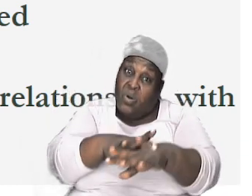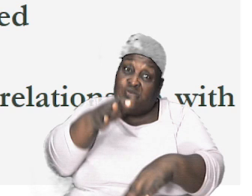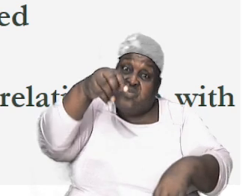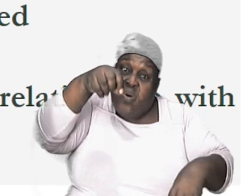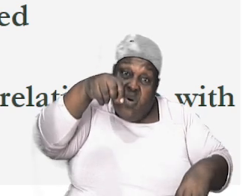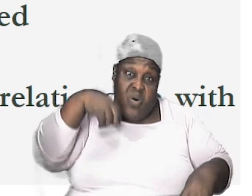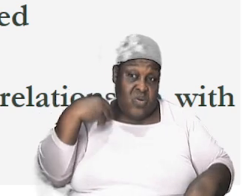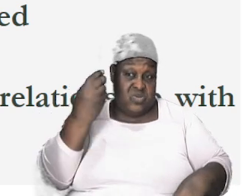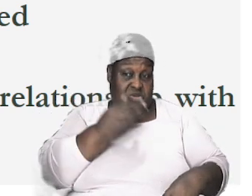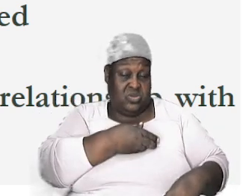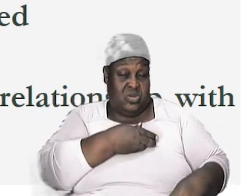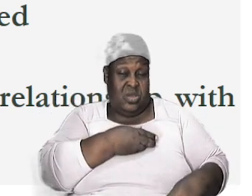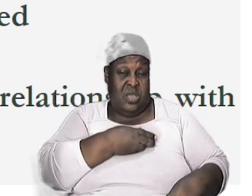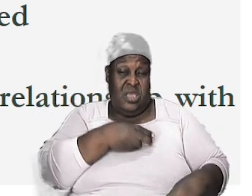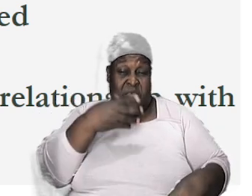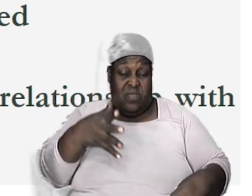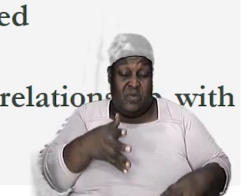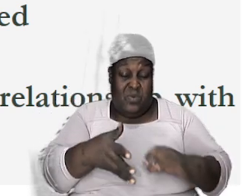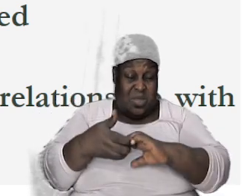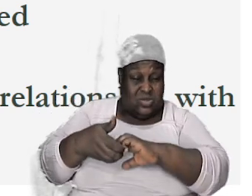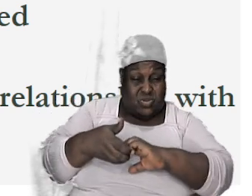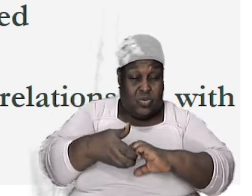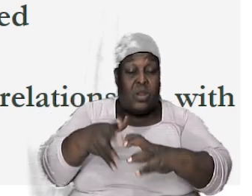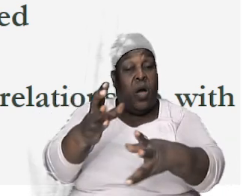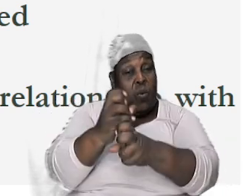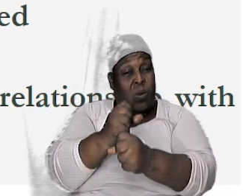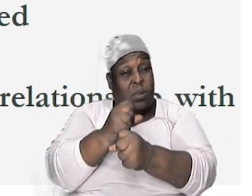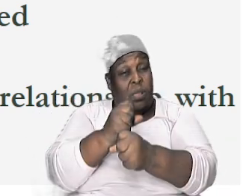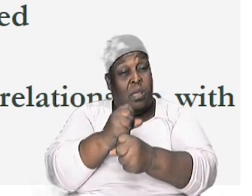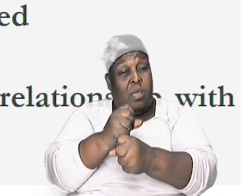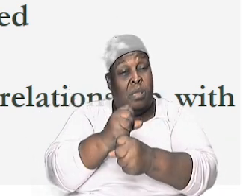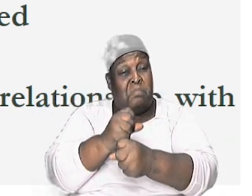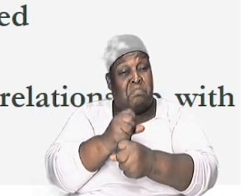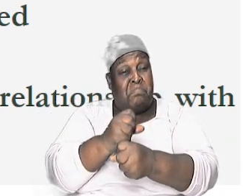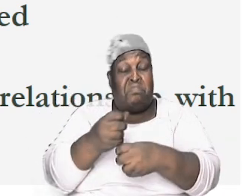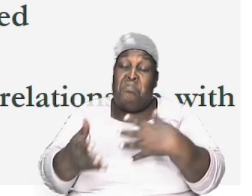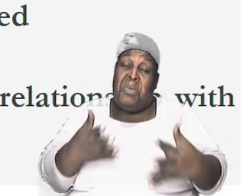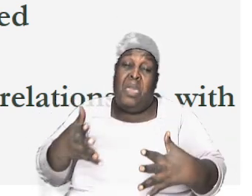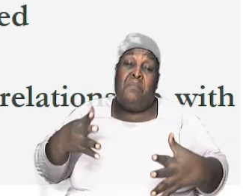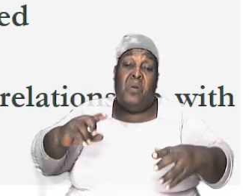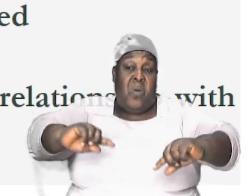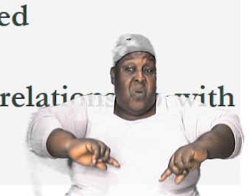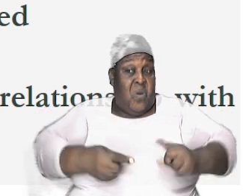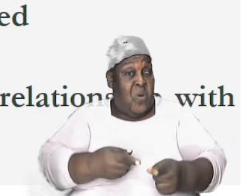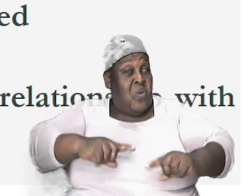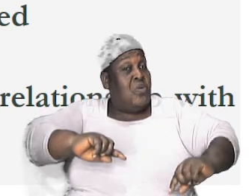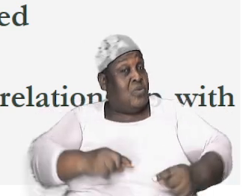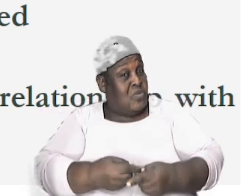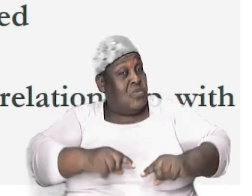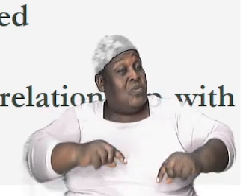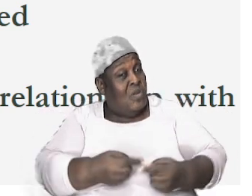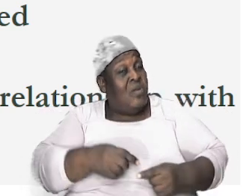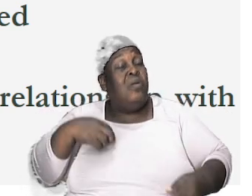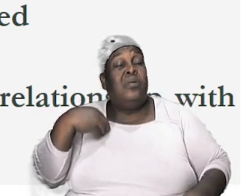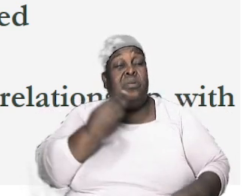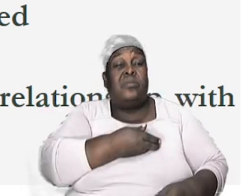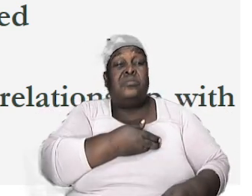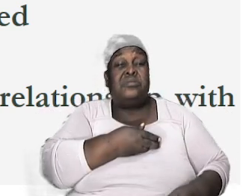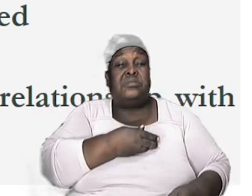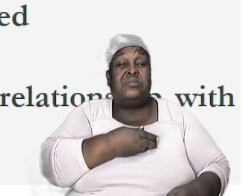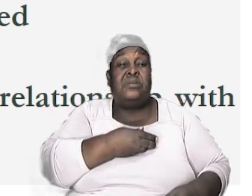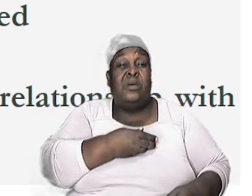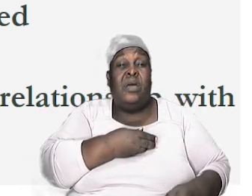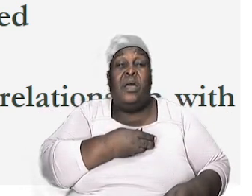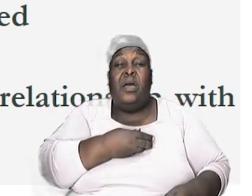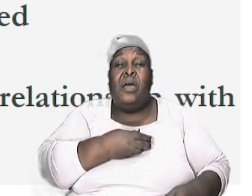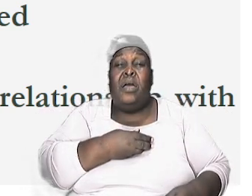we think that we can struggle and hold on to might cause us harm. And note the question that the angel asked him, what is your name?